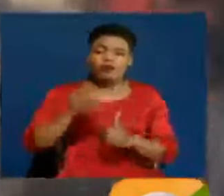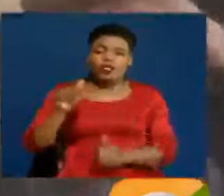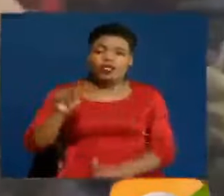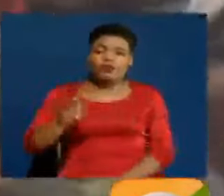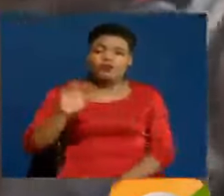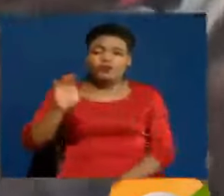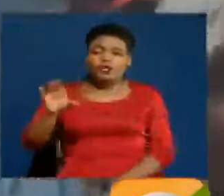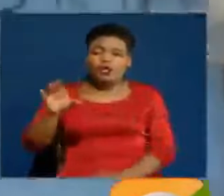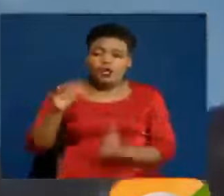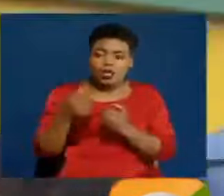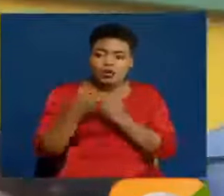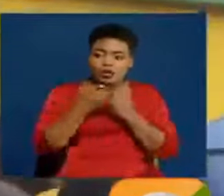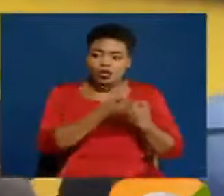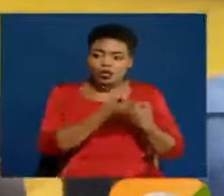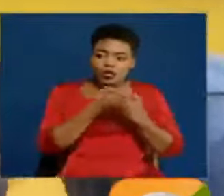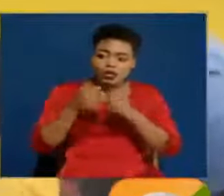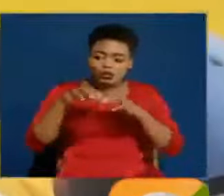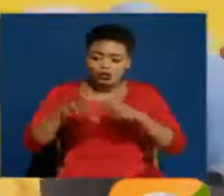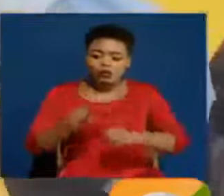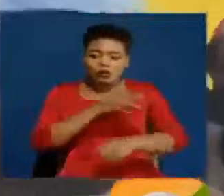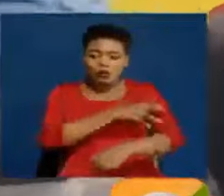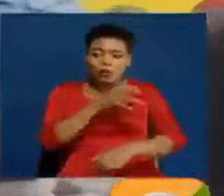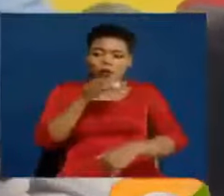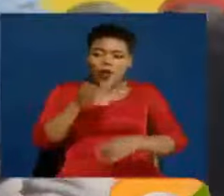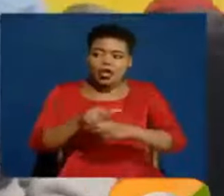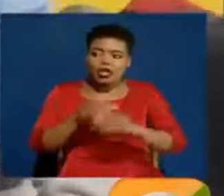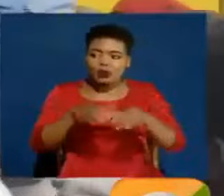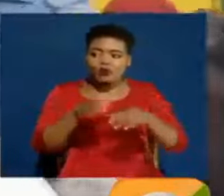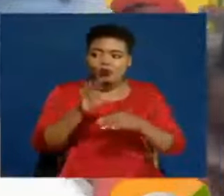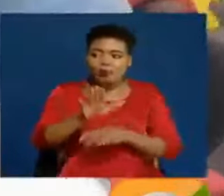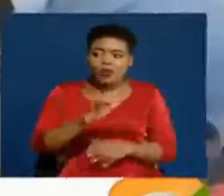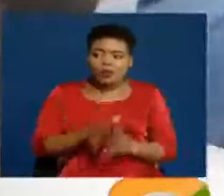And amid the struggle of power within the ruling party.